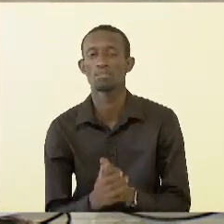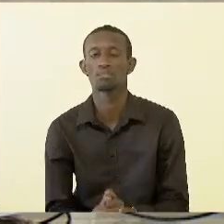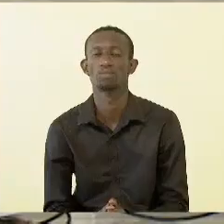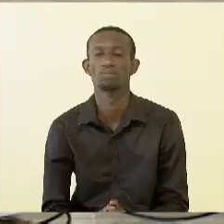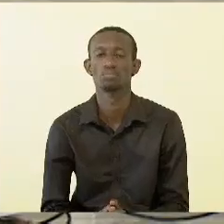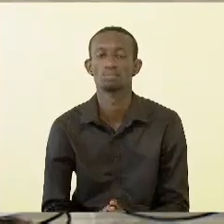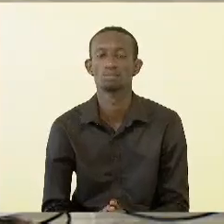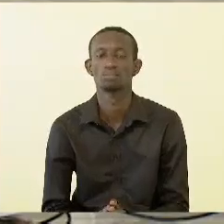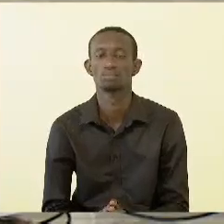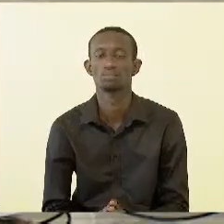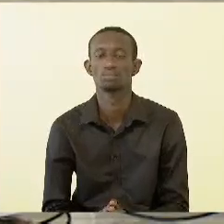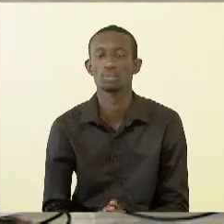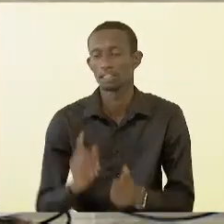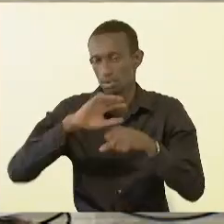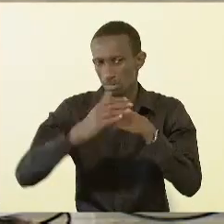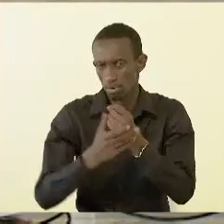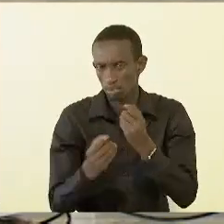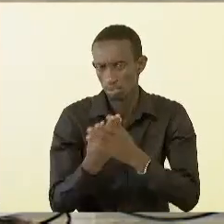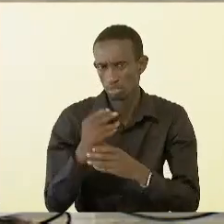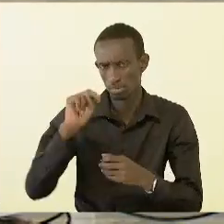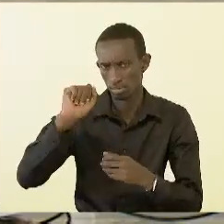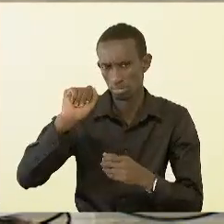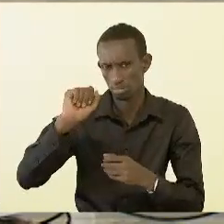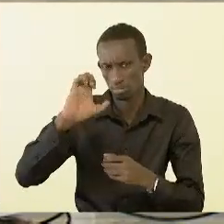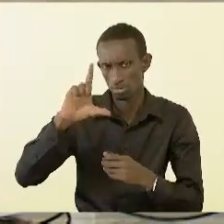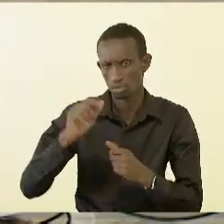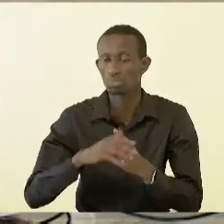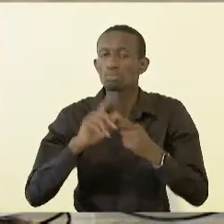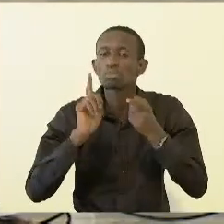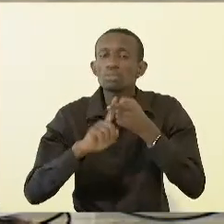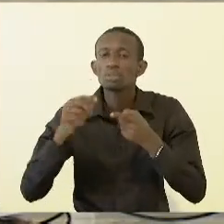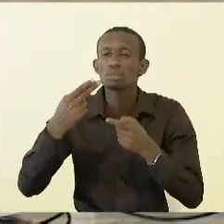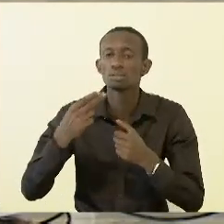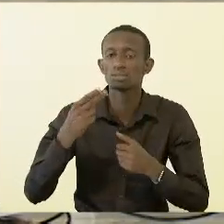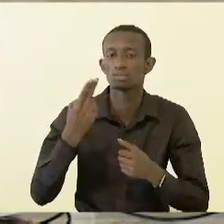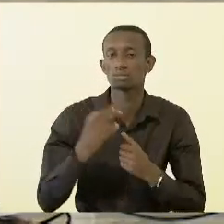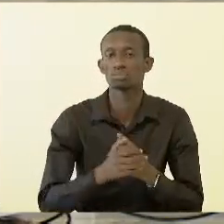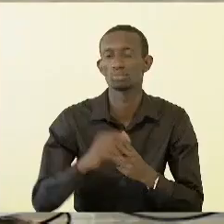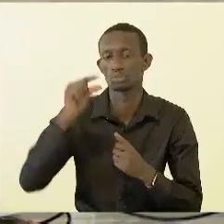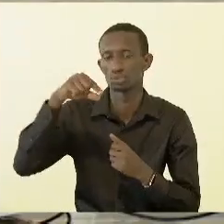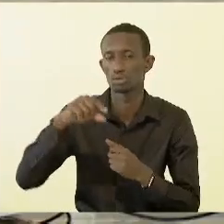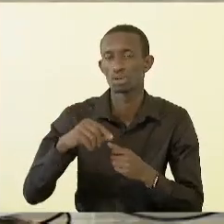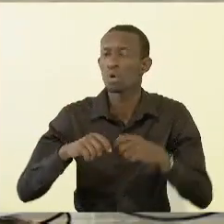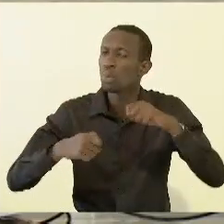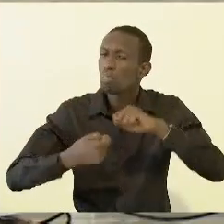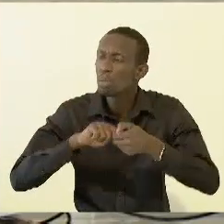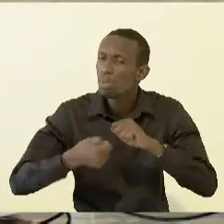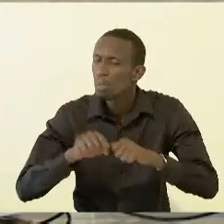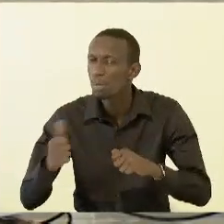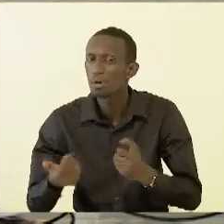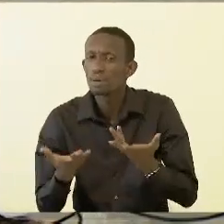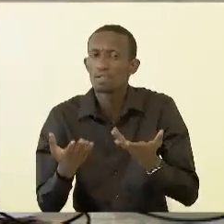hydrogen gas. And this forms sodium chloride plus the hydrogen gas. Other metals, you may